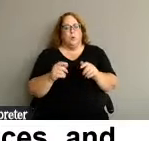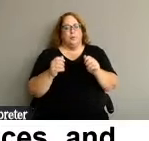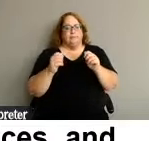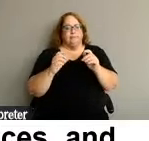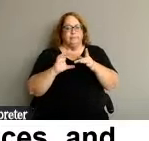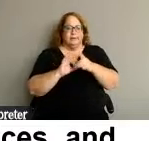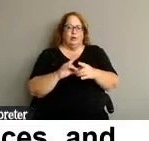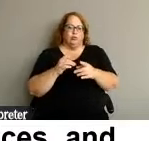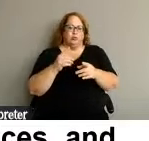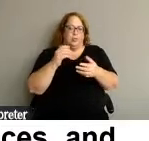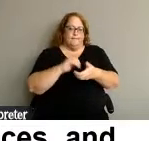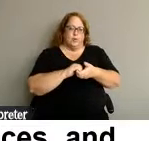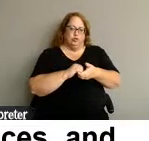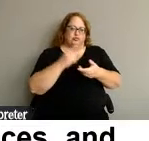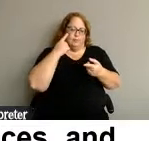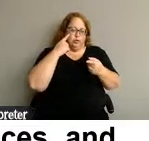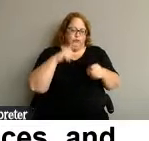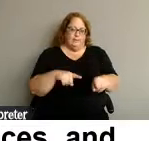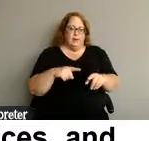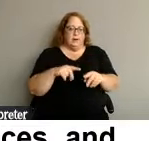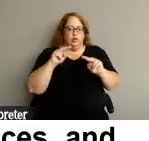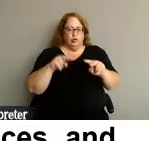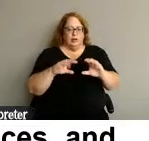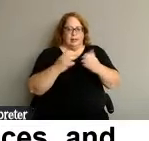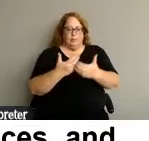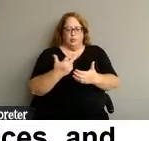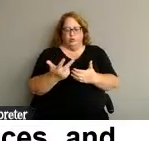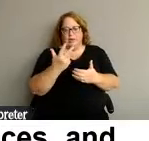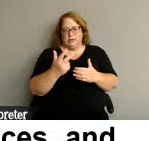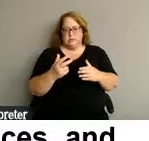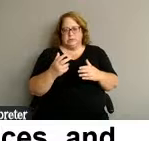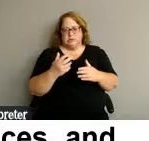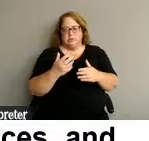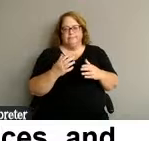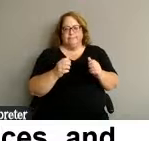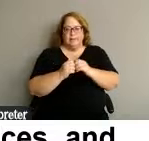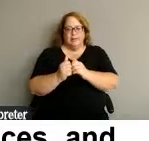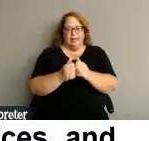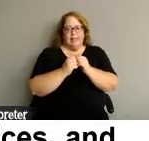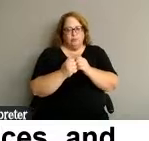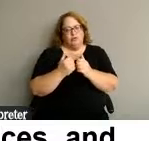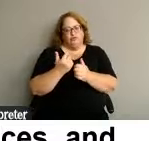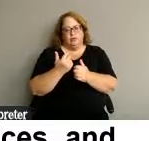agreement, especially looking at category 3 of collaboration of resources and responsibilities.